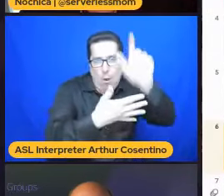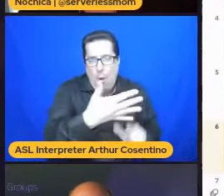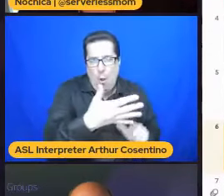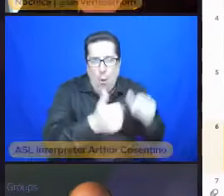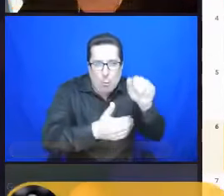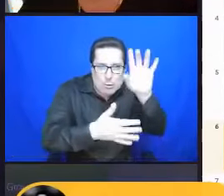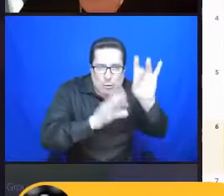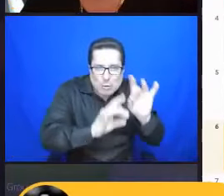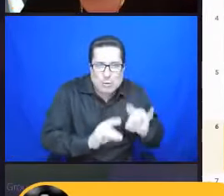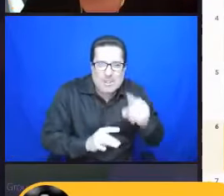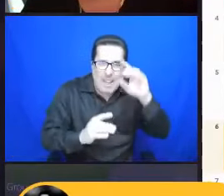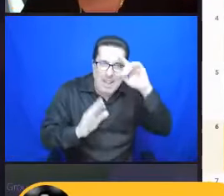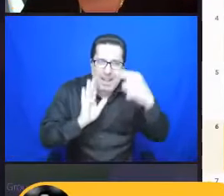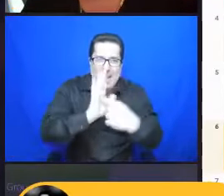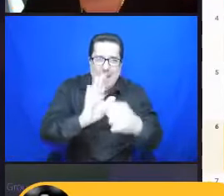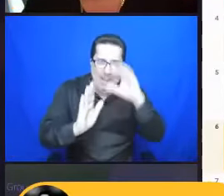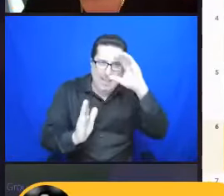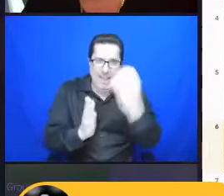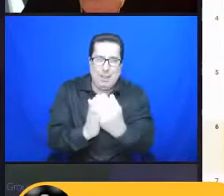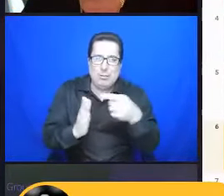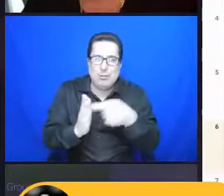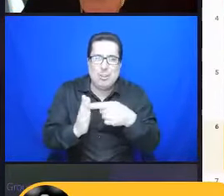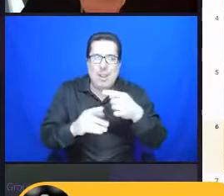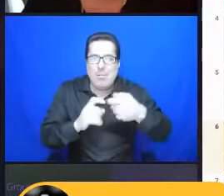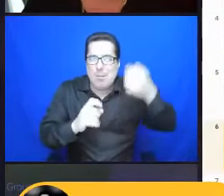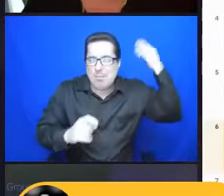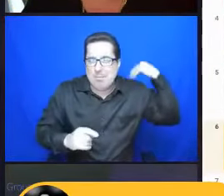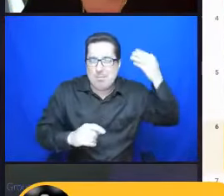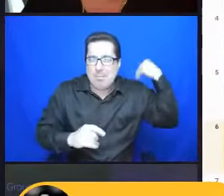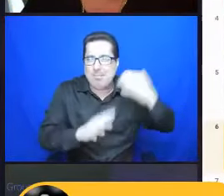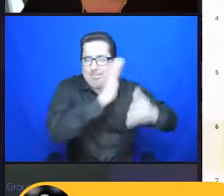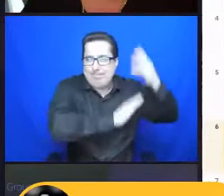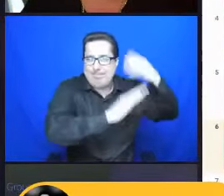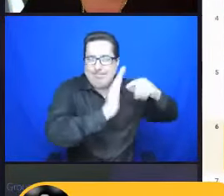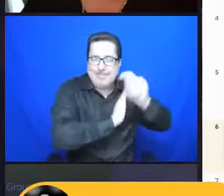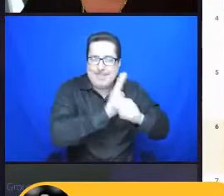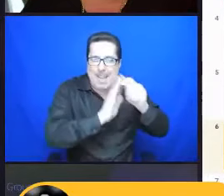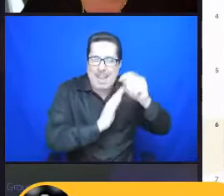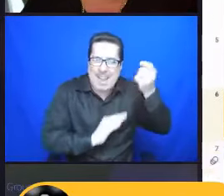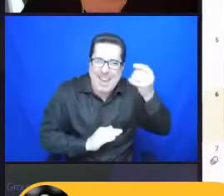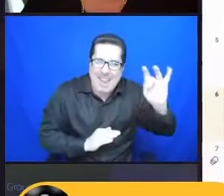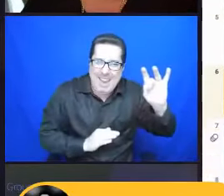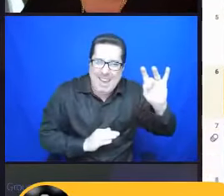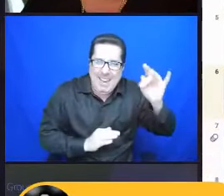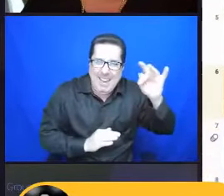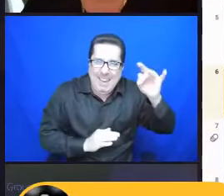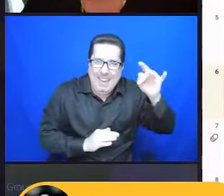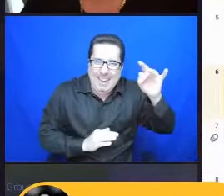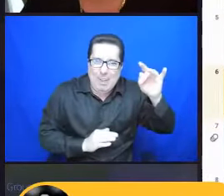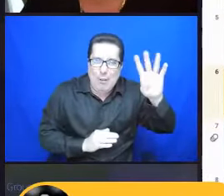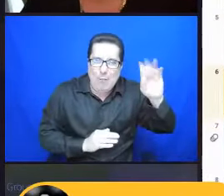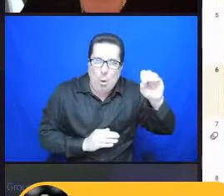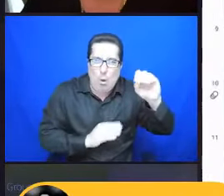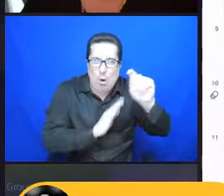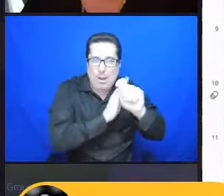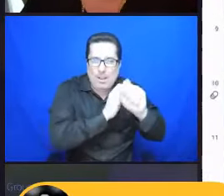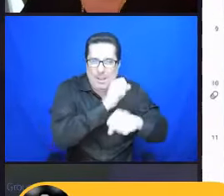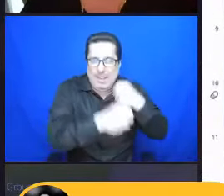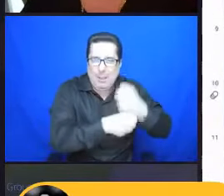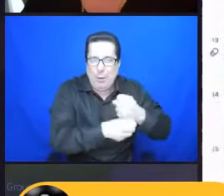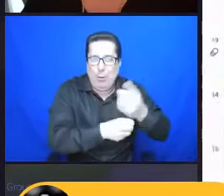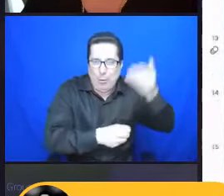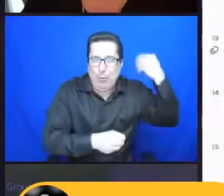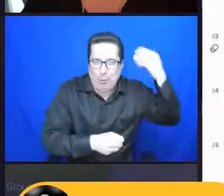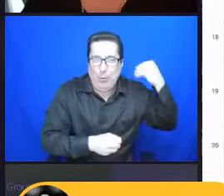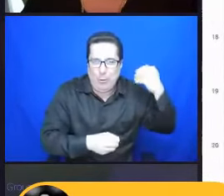illustrations of Shakespearean scenes in kind of like 1840s, like components. The one about Plato. Oh yeah,